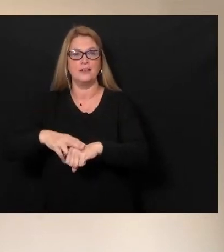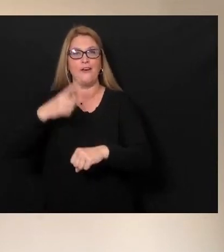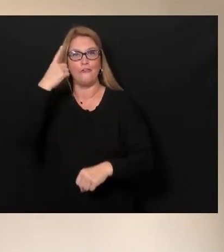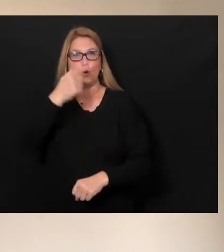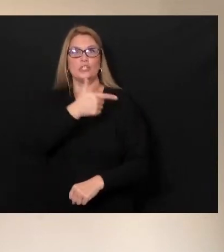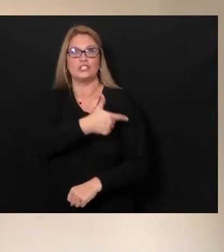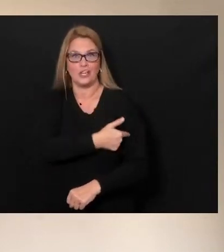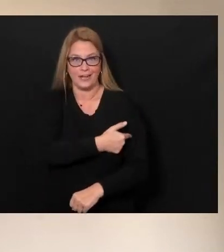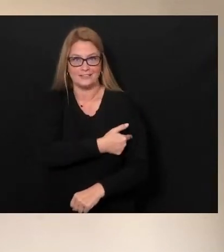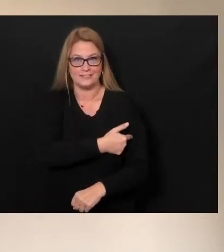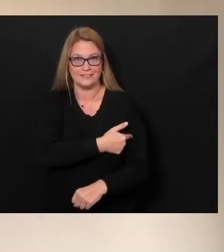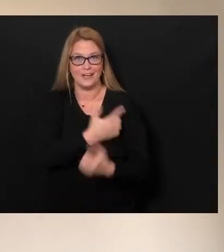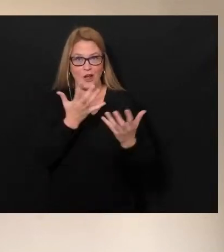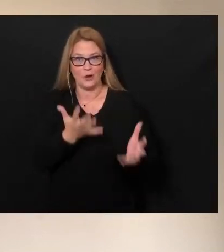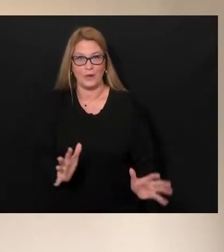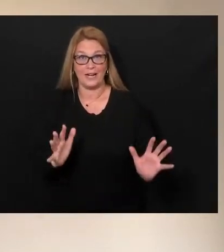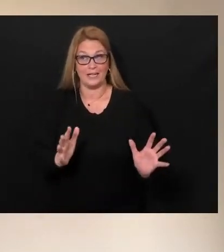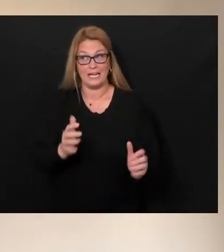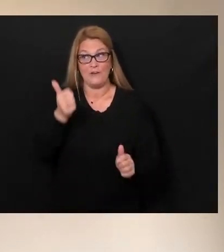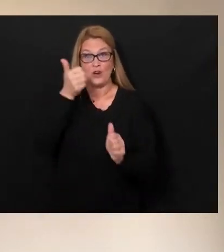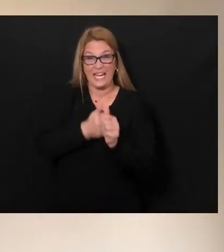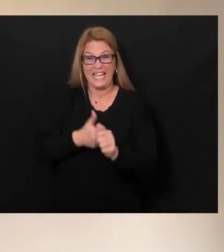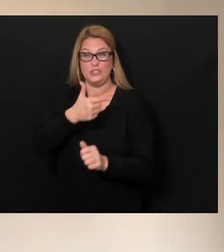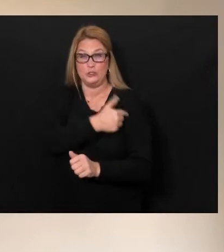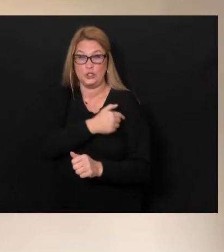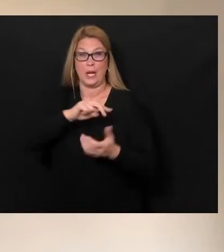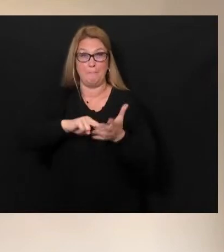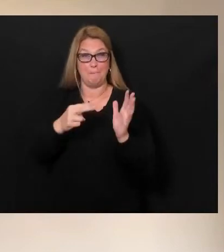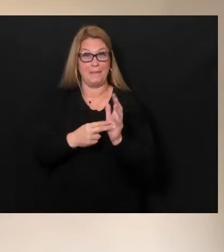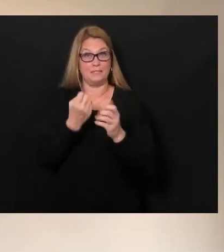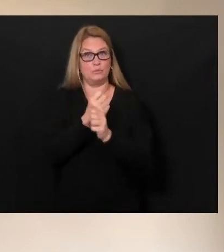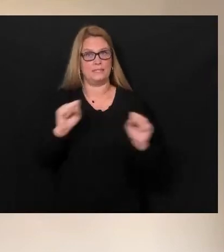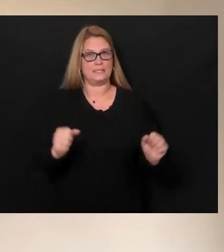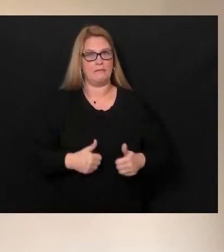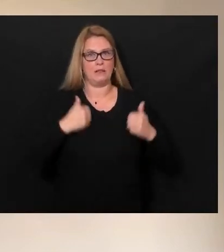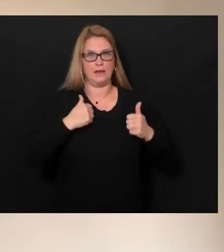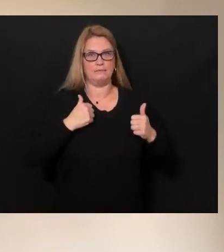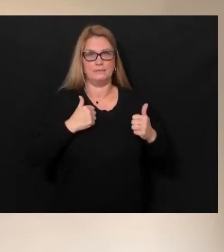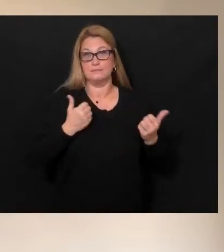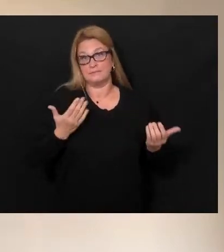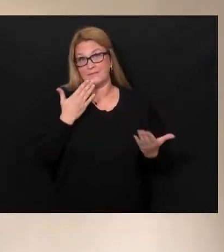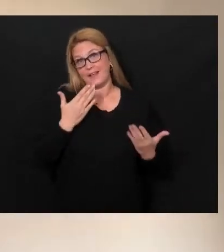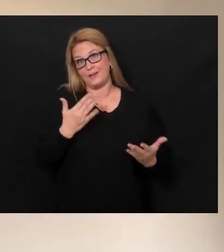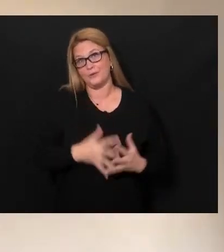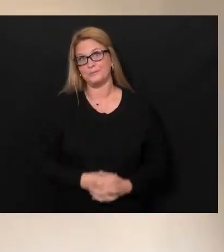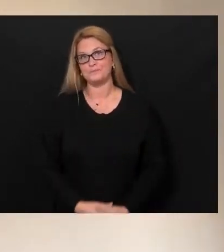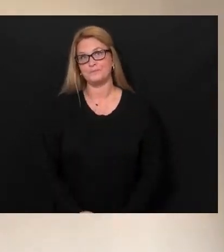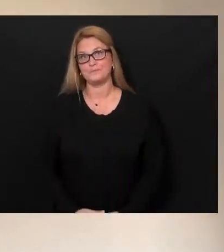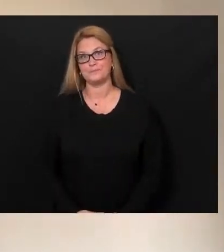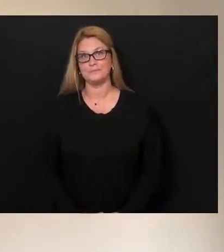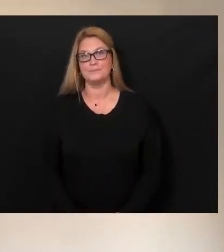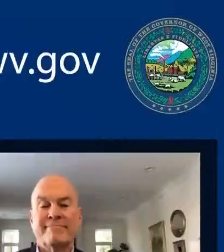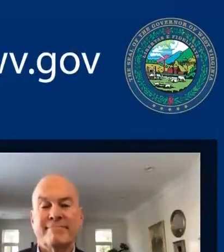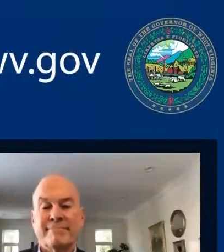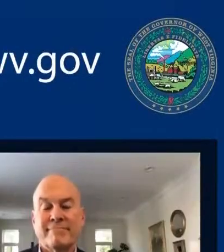we know that every shot we get in an arm, we have the potential to save a life. Thank you.